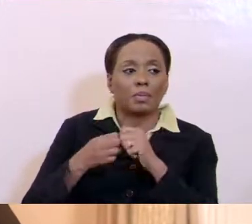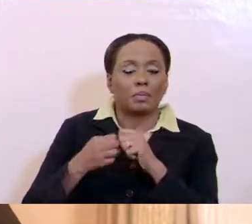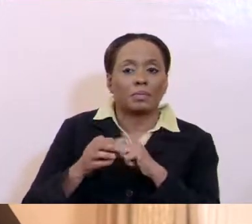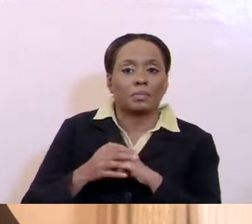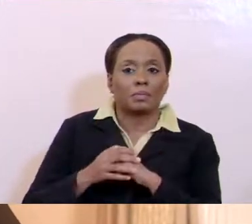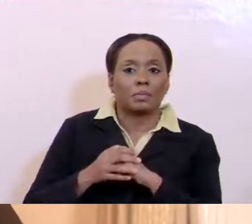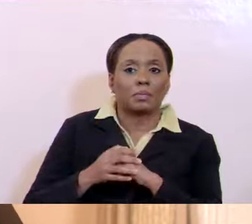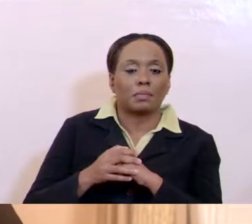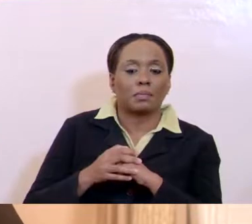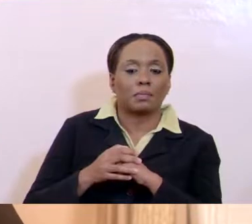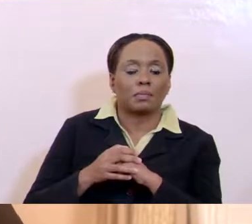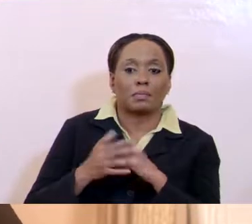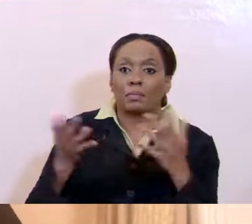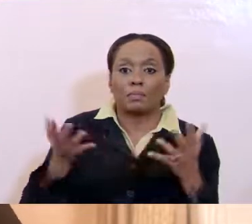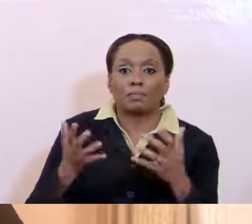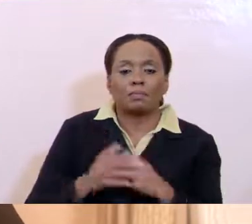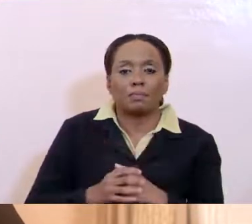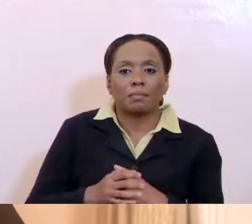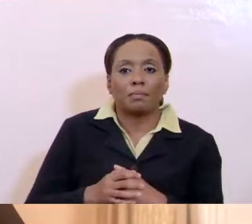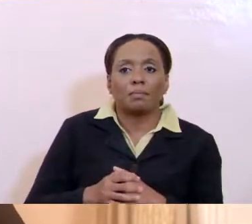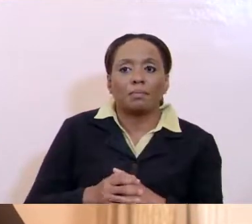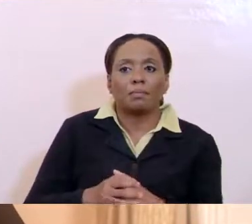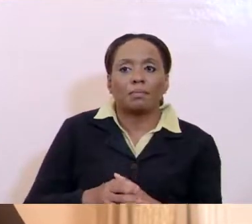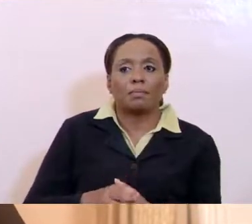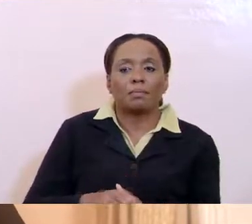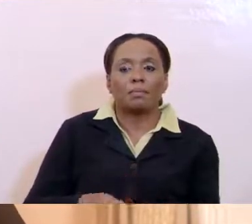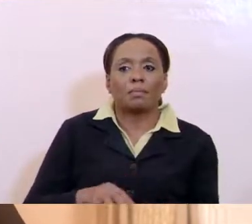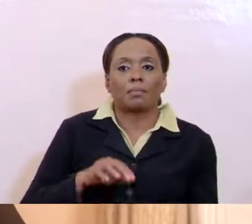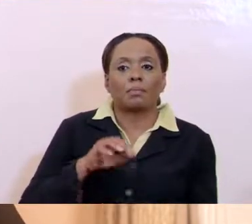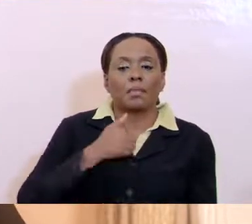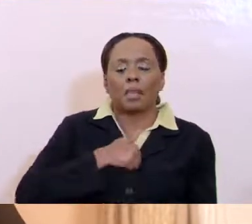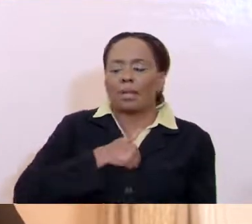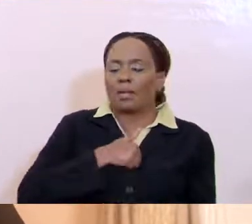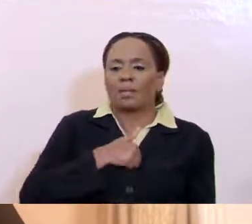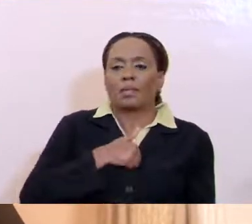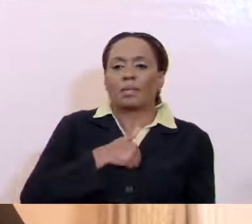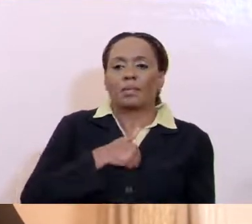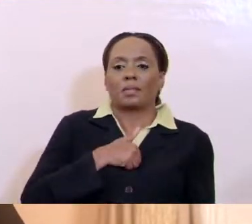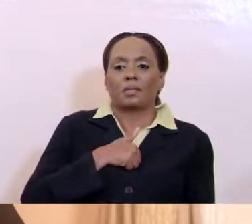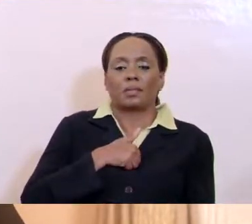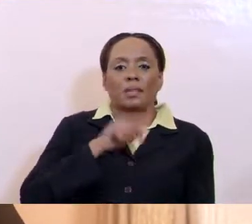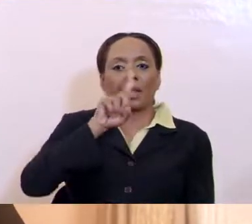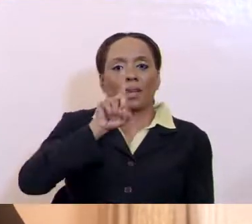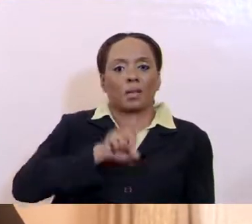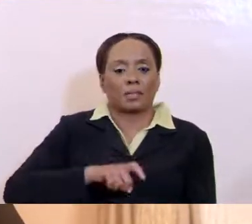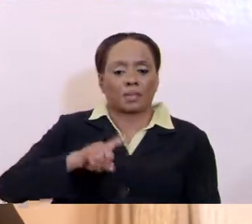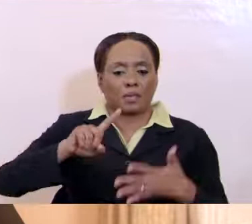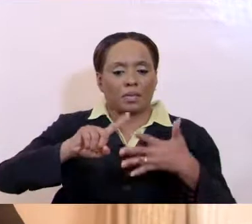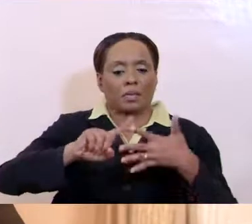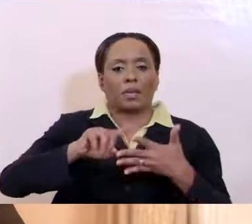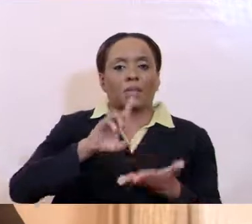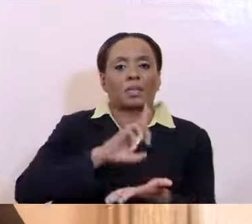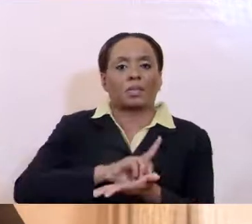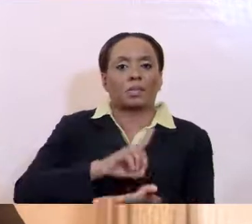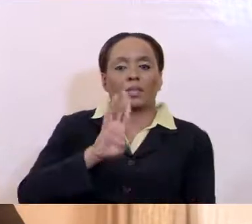Yes. Okay, yes, sorry. Go ahead, please. Question for, my apologies. Dr. Bess.